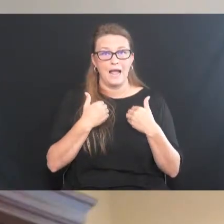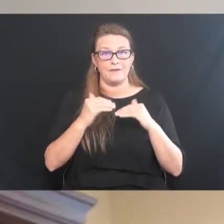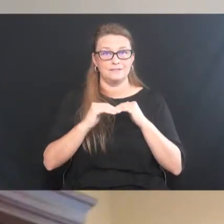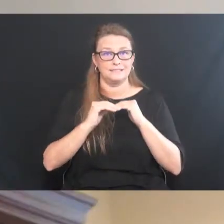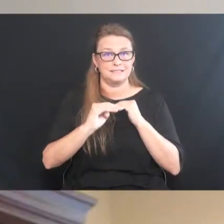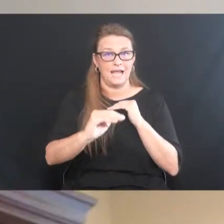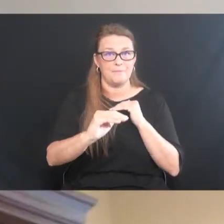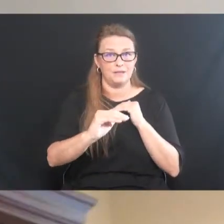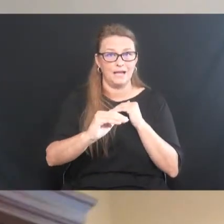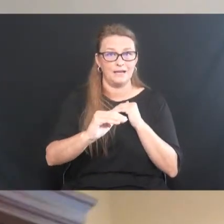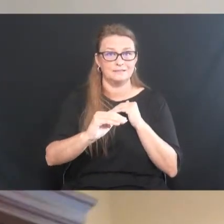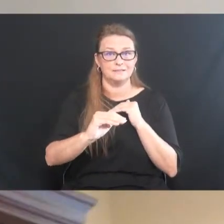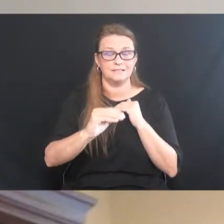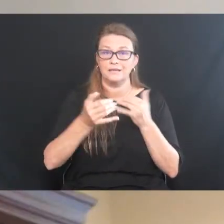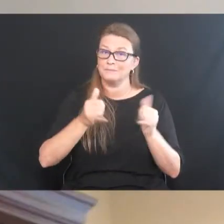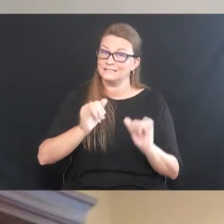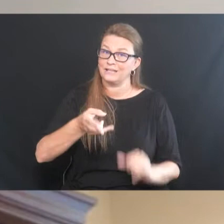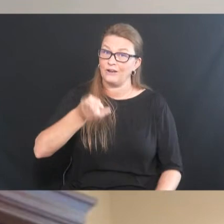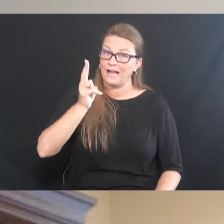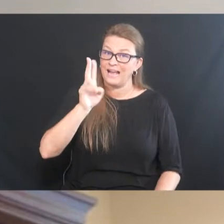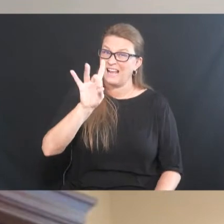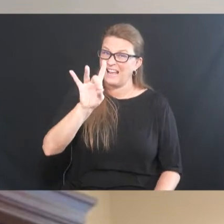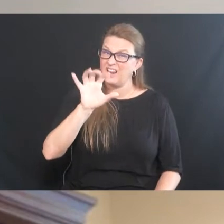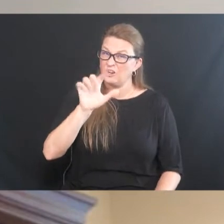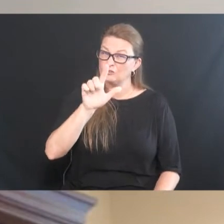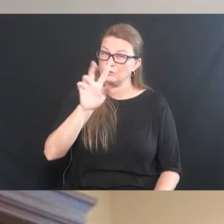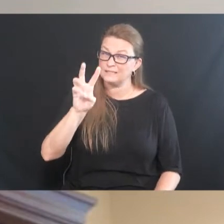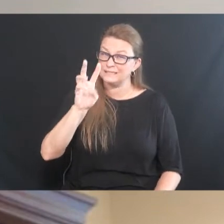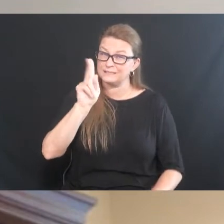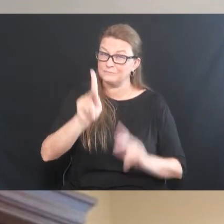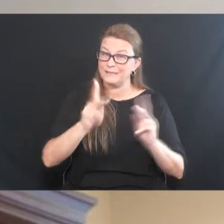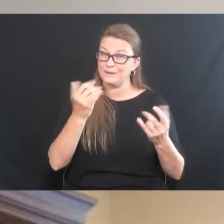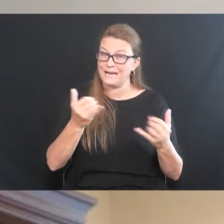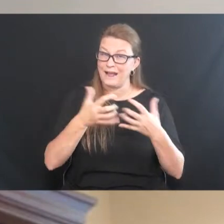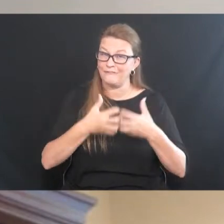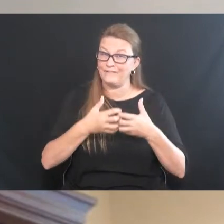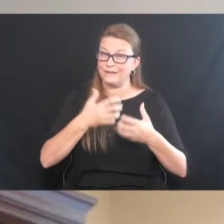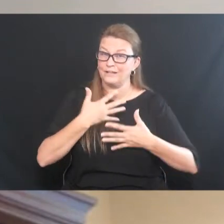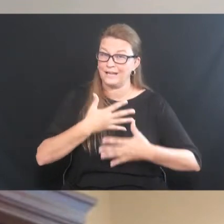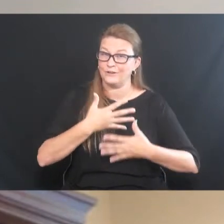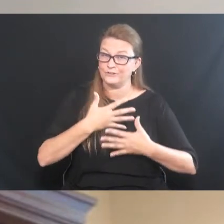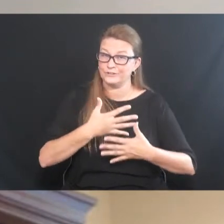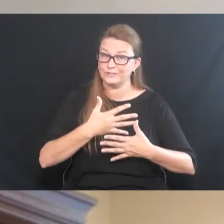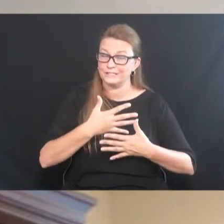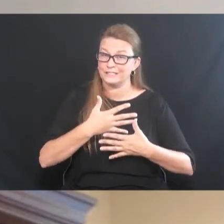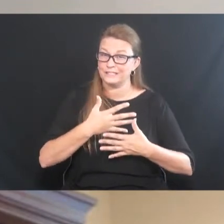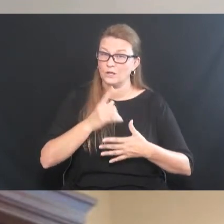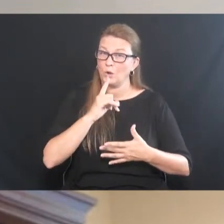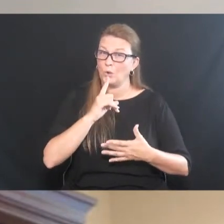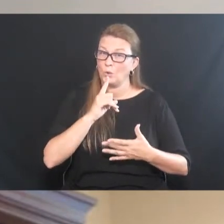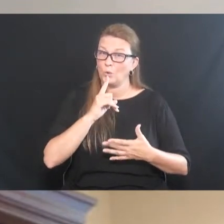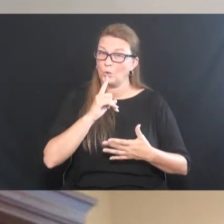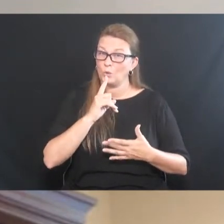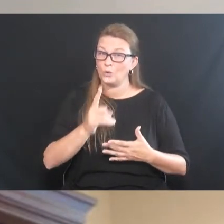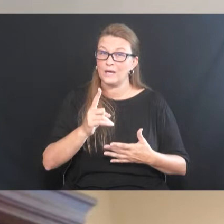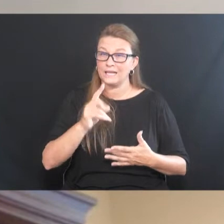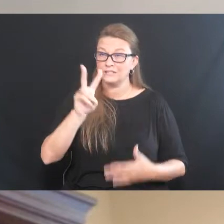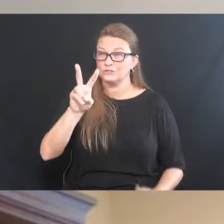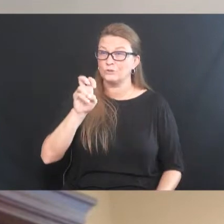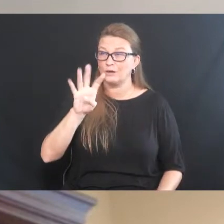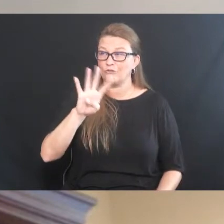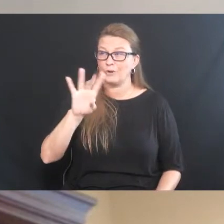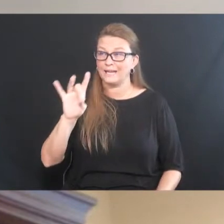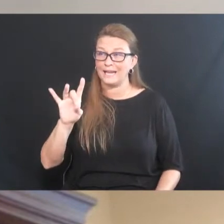but they are still high. 826 West Virginians in the hospital. Particularly concerning is